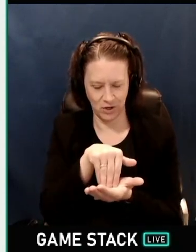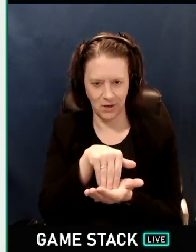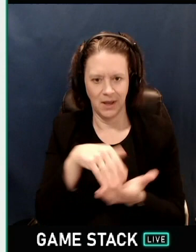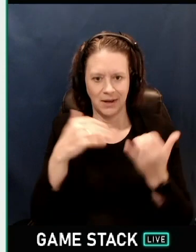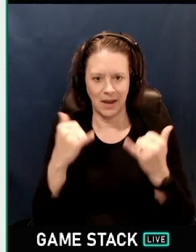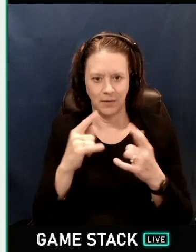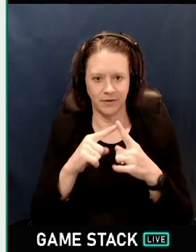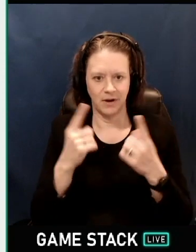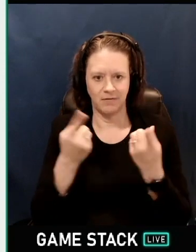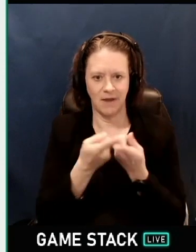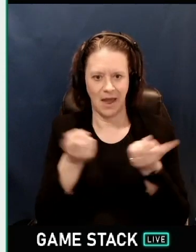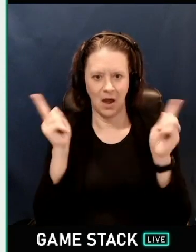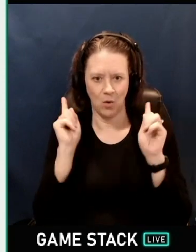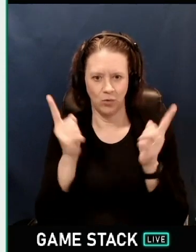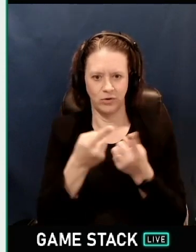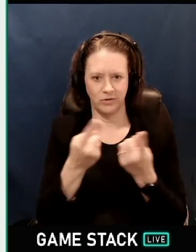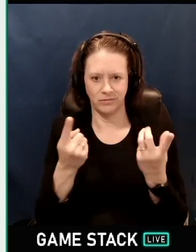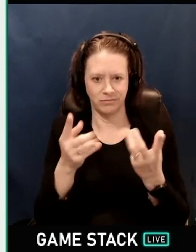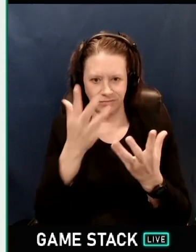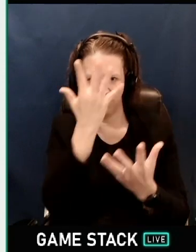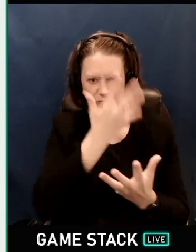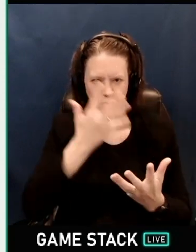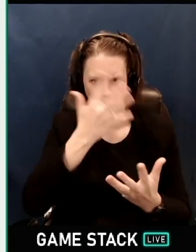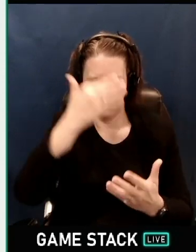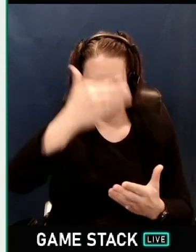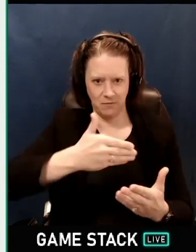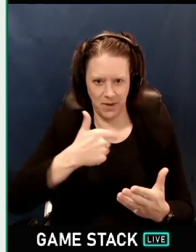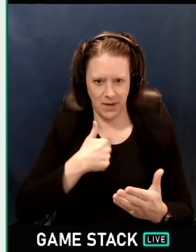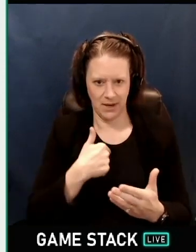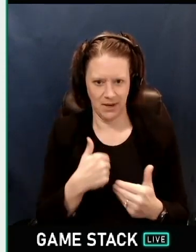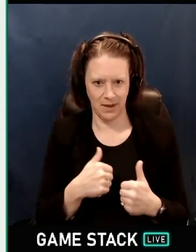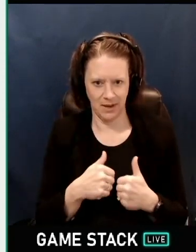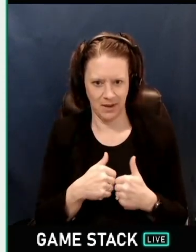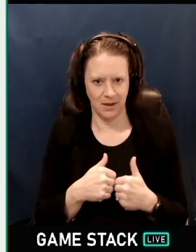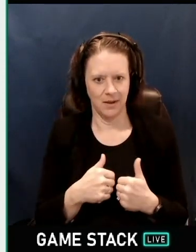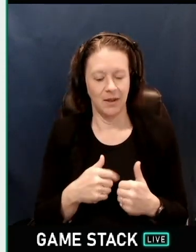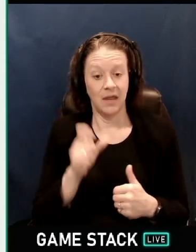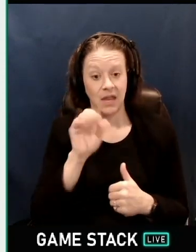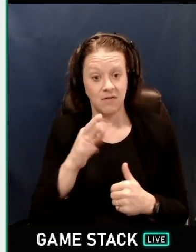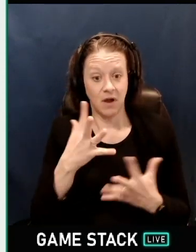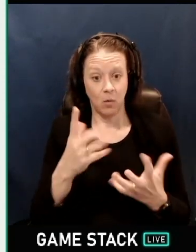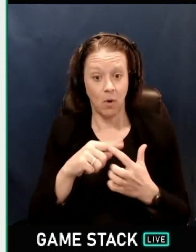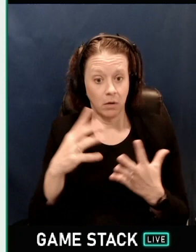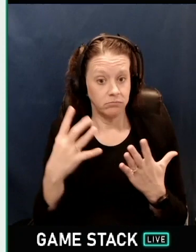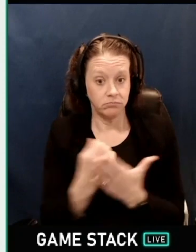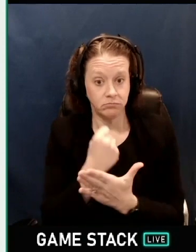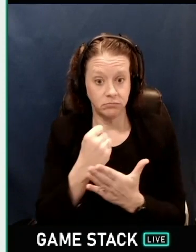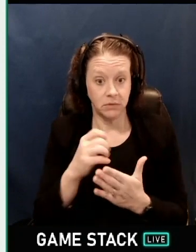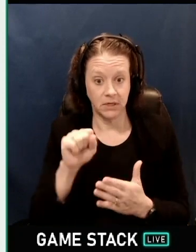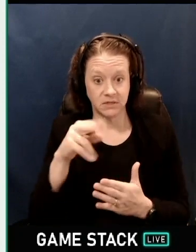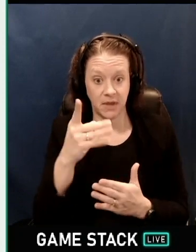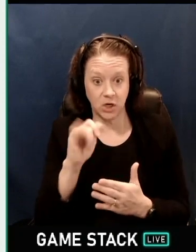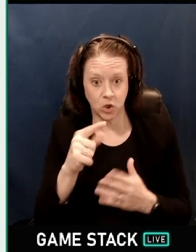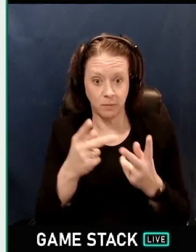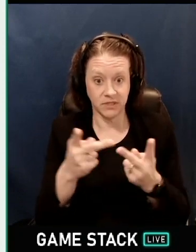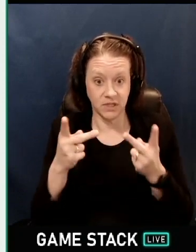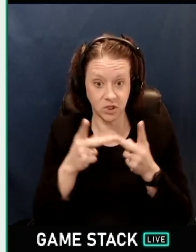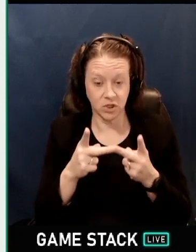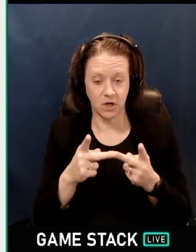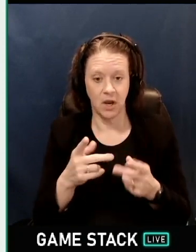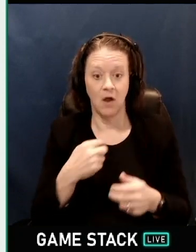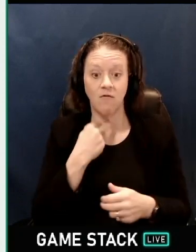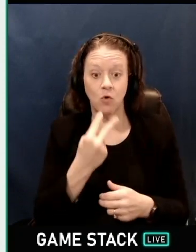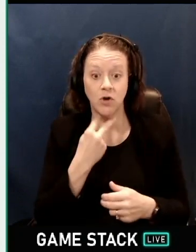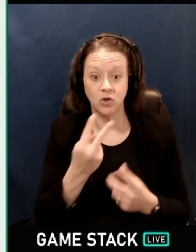and in front of me. Or if I want to take advantage of spatial positioning, I can place those voices, and